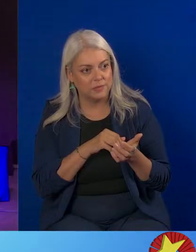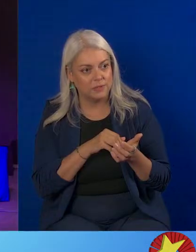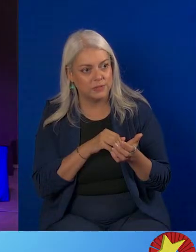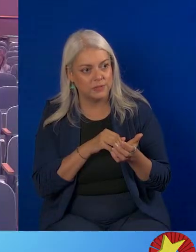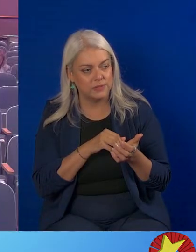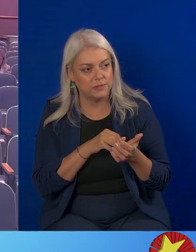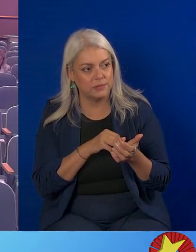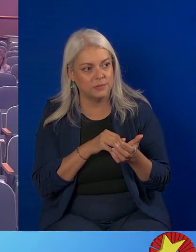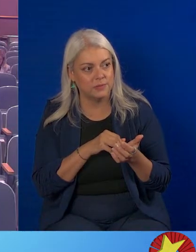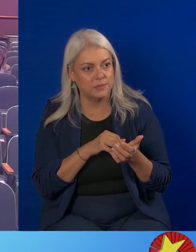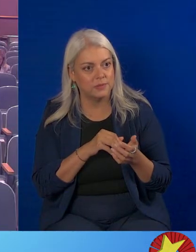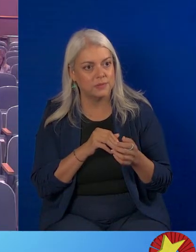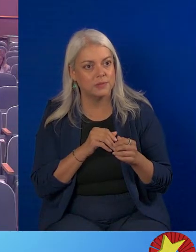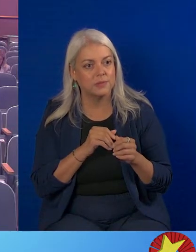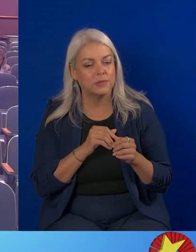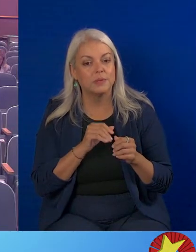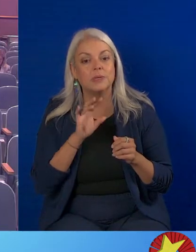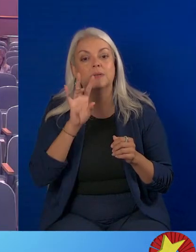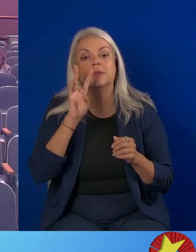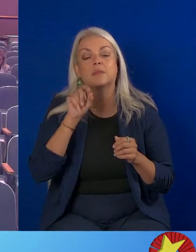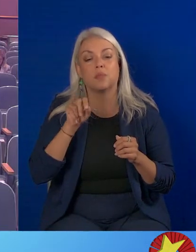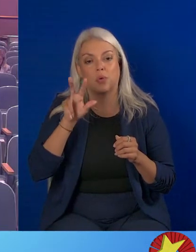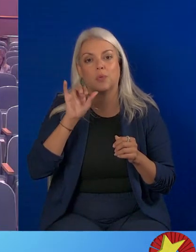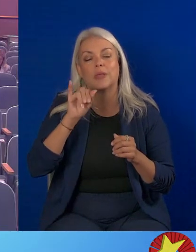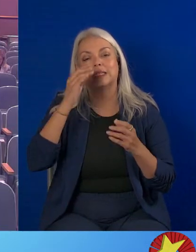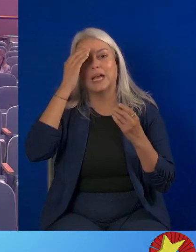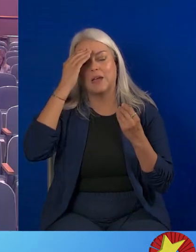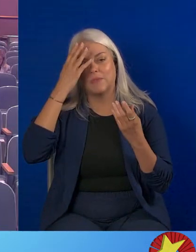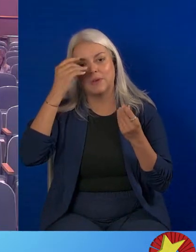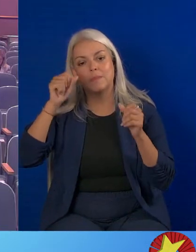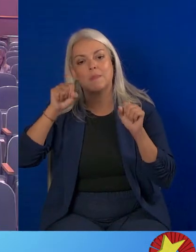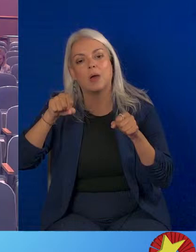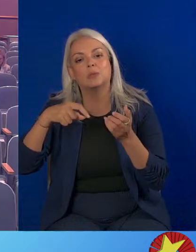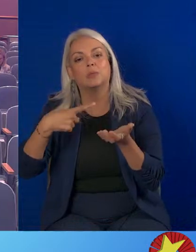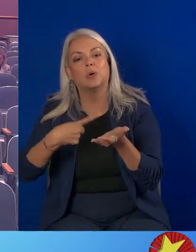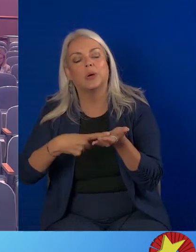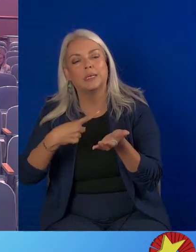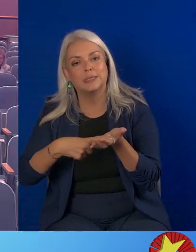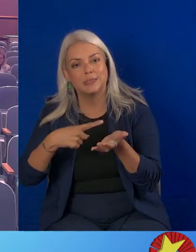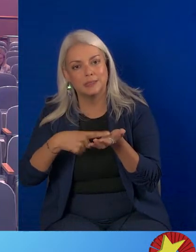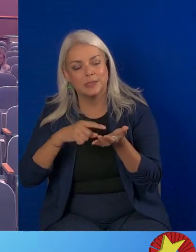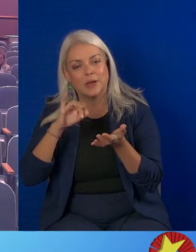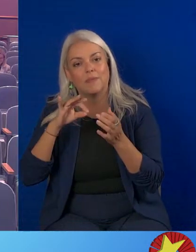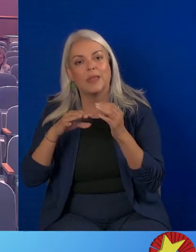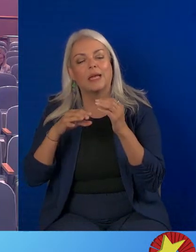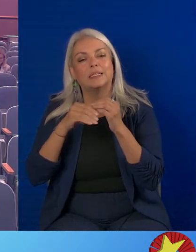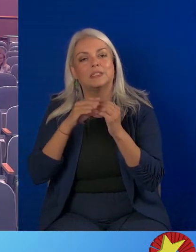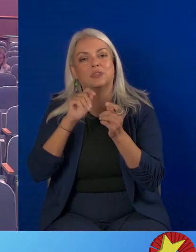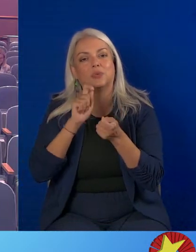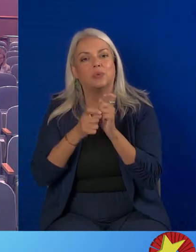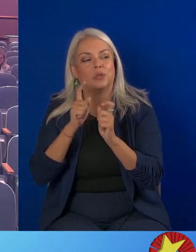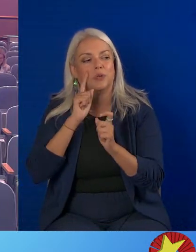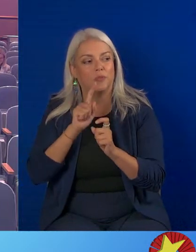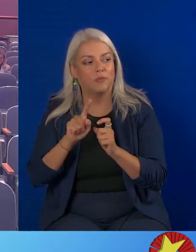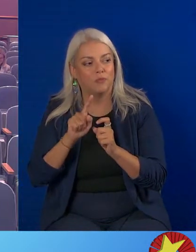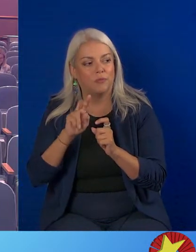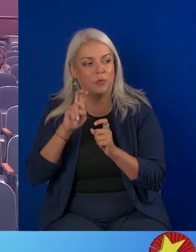that's me. So that's 7.3 is an information and possible discussion of the addition and revision of